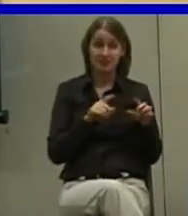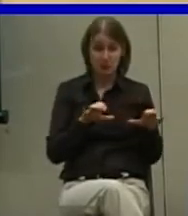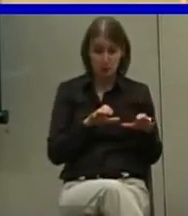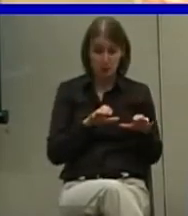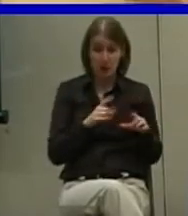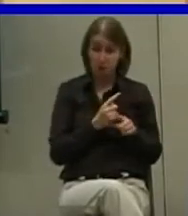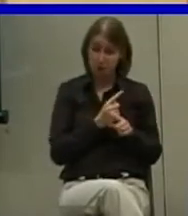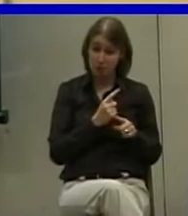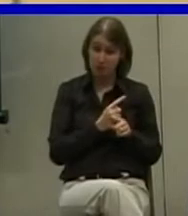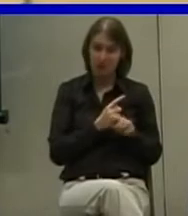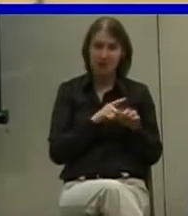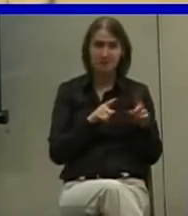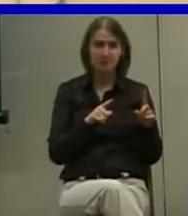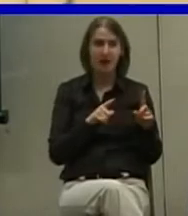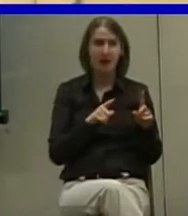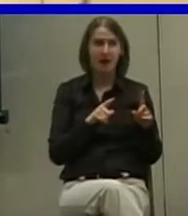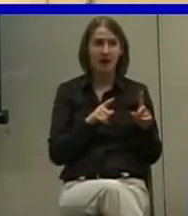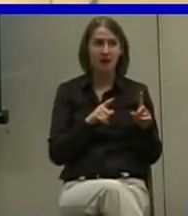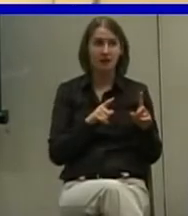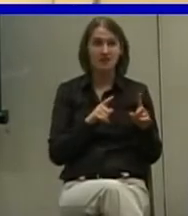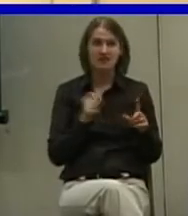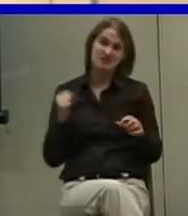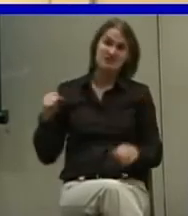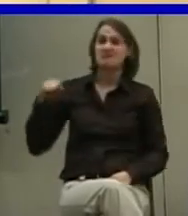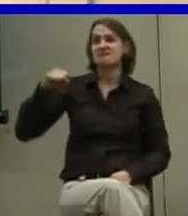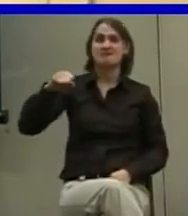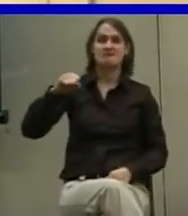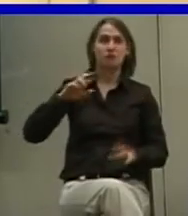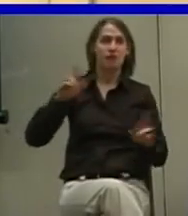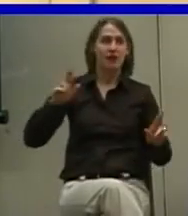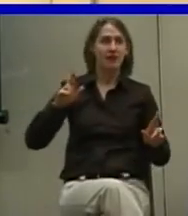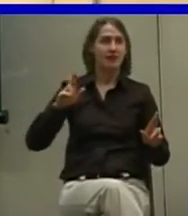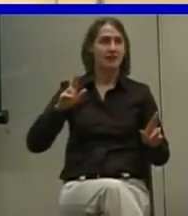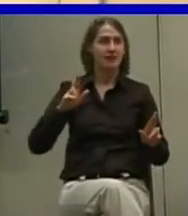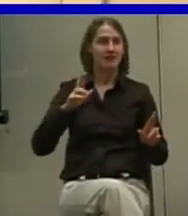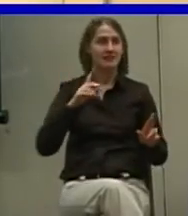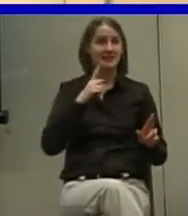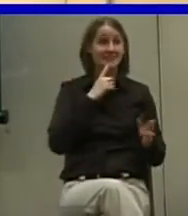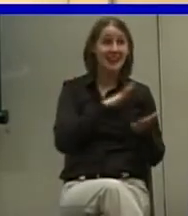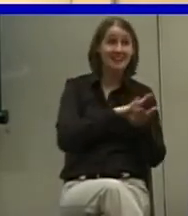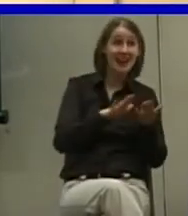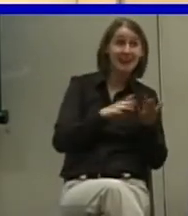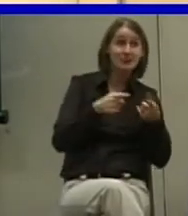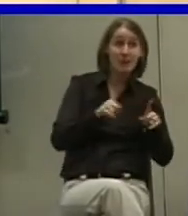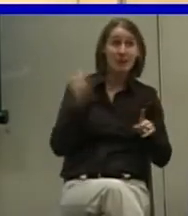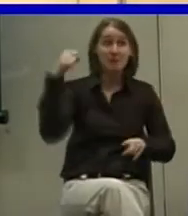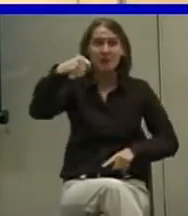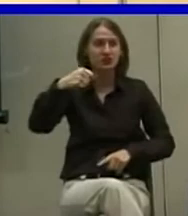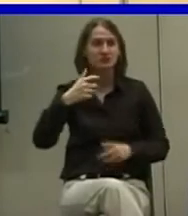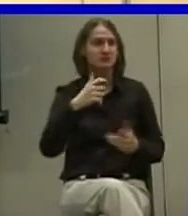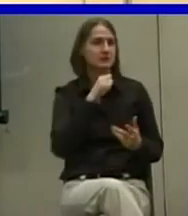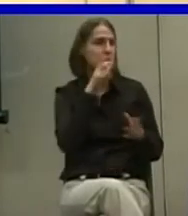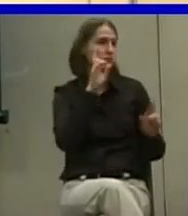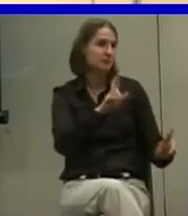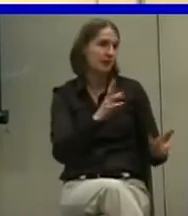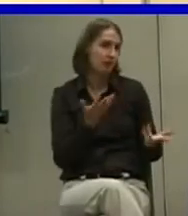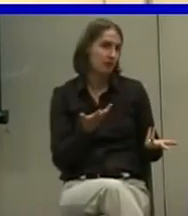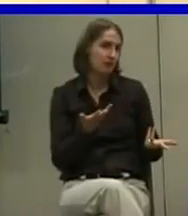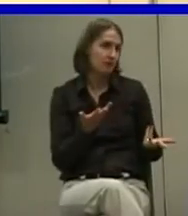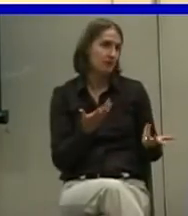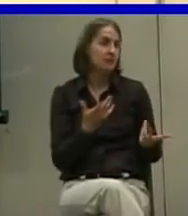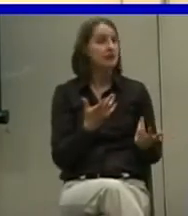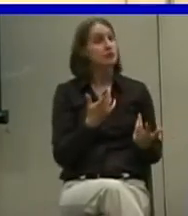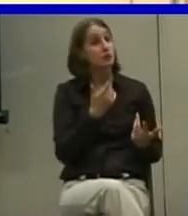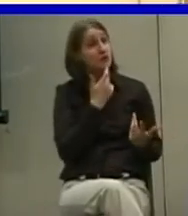appropriately, but they're doing it while they're getting ready to punch someone, that's not respectful. And so they want to be able to say to kids, I like the way you're doing